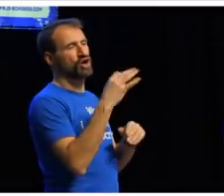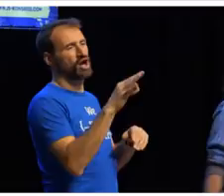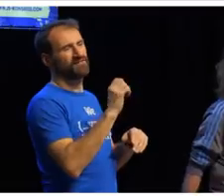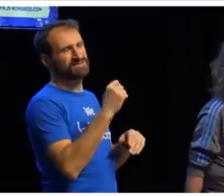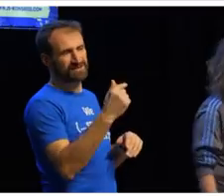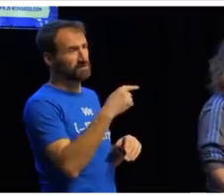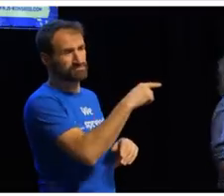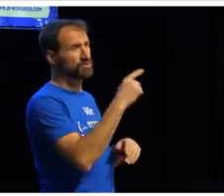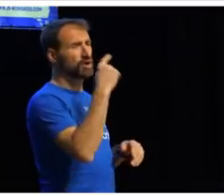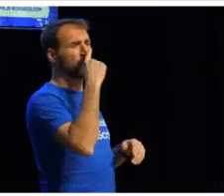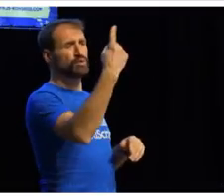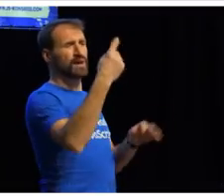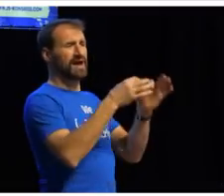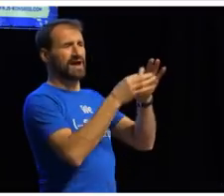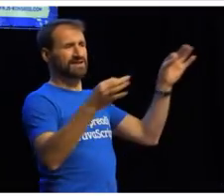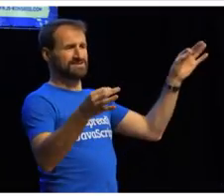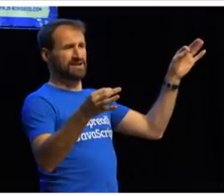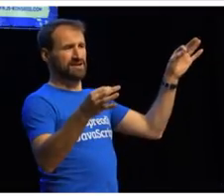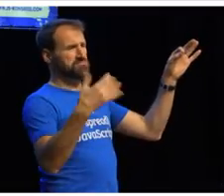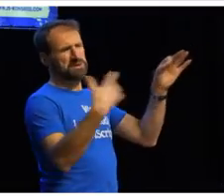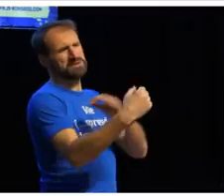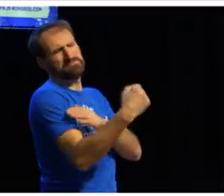line. It's not very powerful. It's just a line.